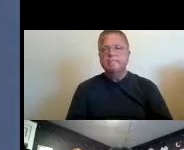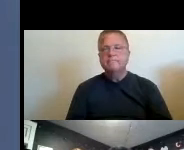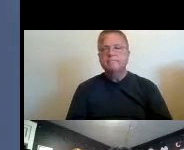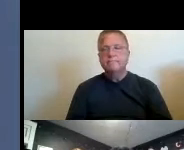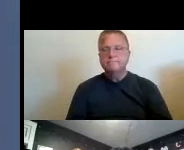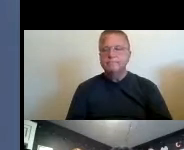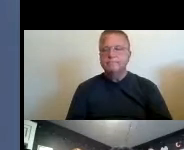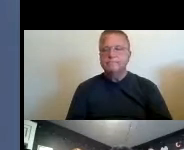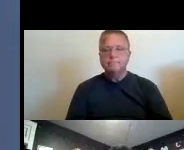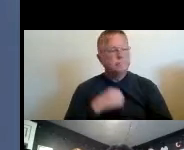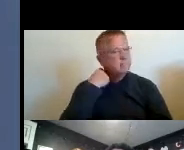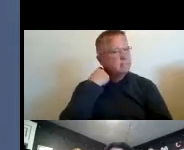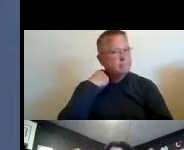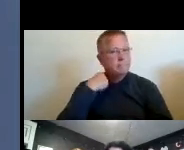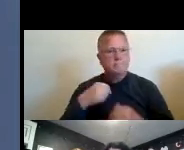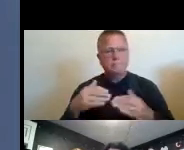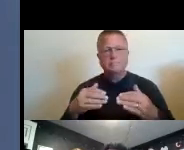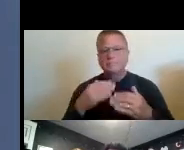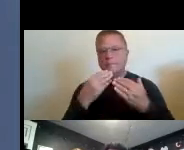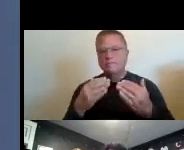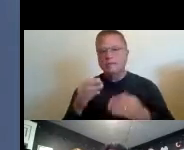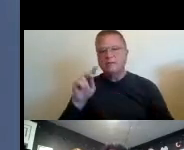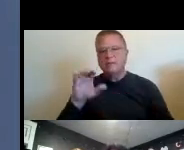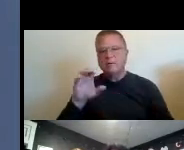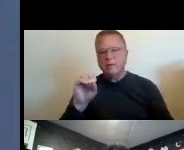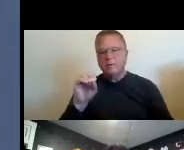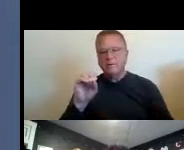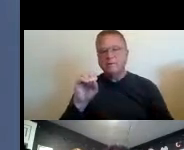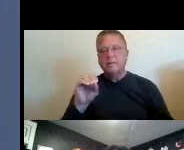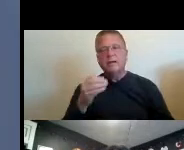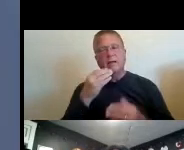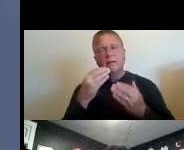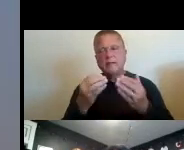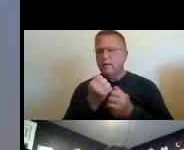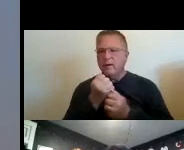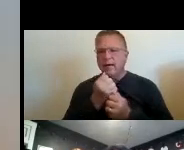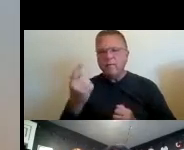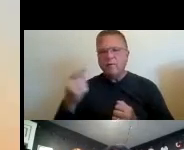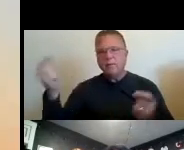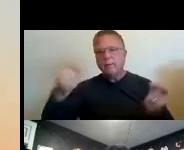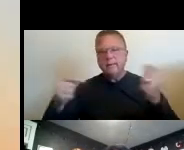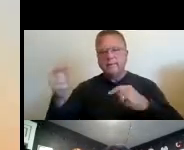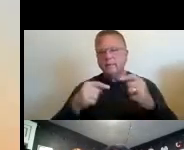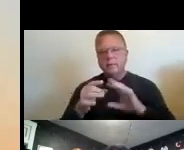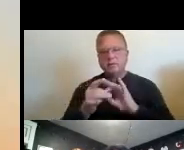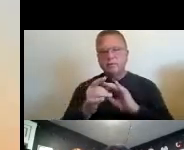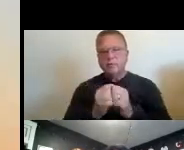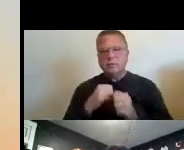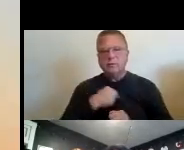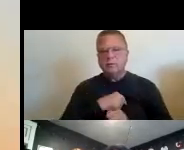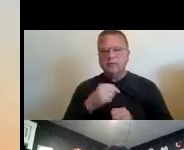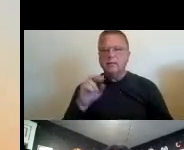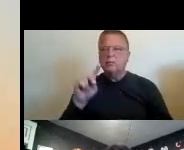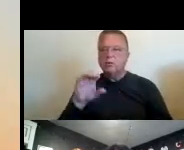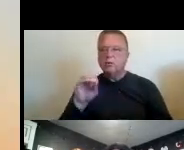Kim Lucas. Thank you, Ricardo. And thank you everyone who has joined us tonight. As Ricardo said, we're